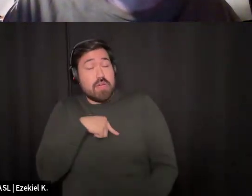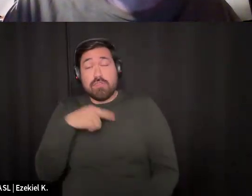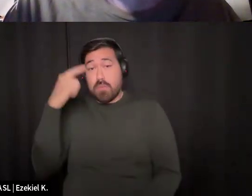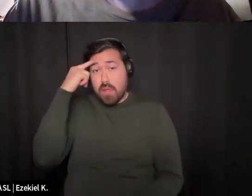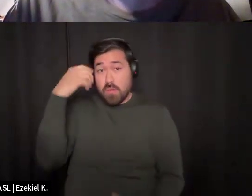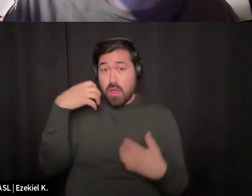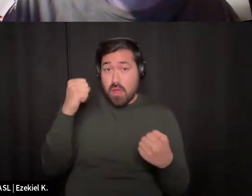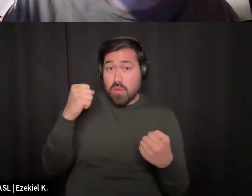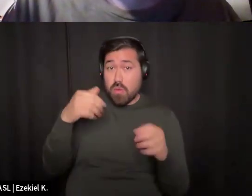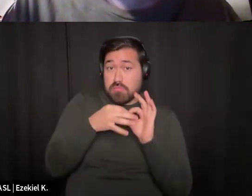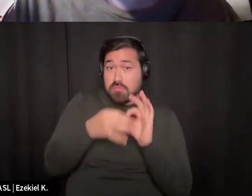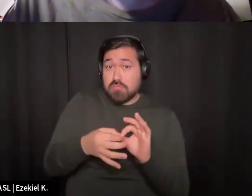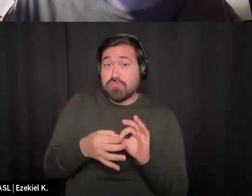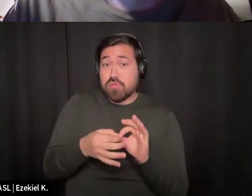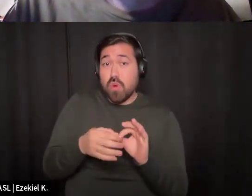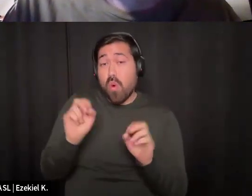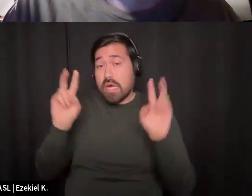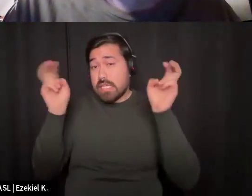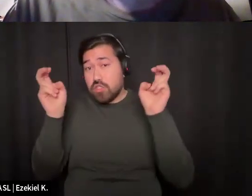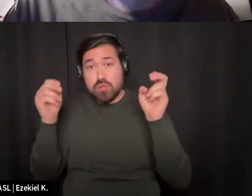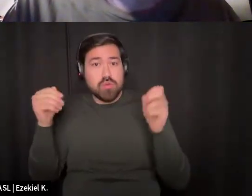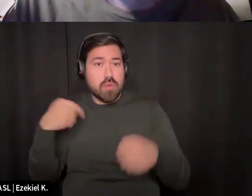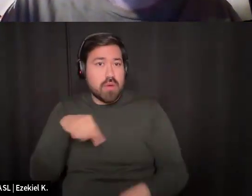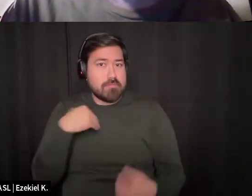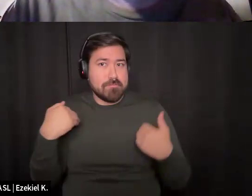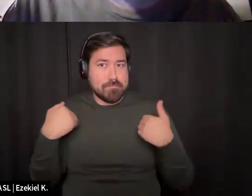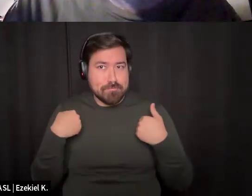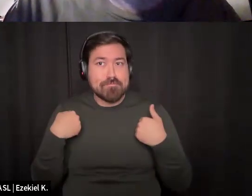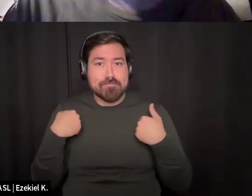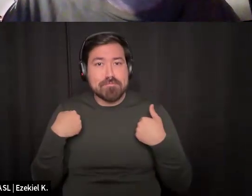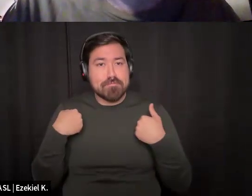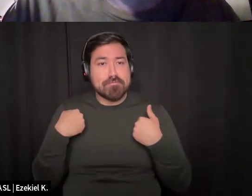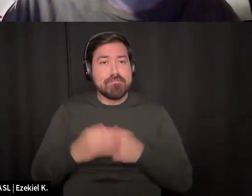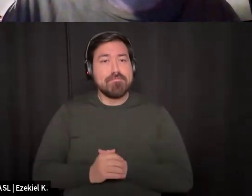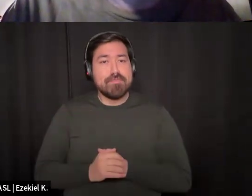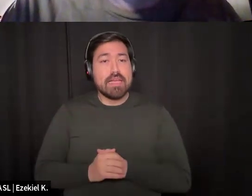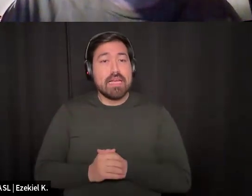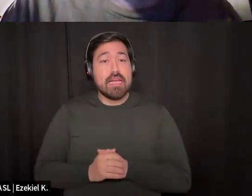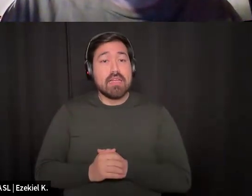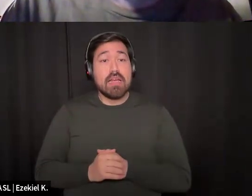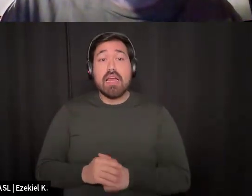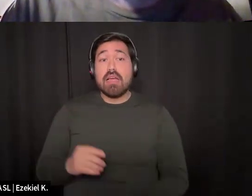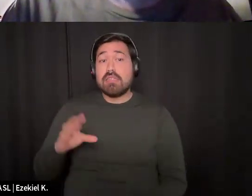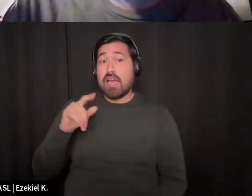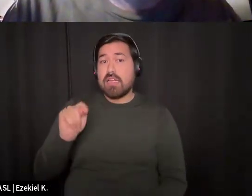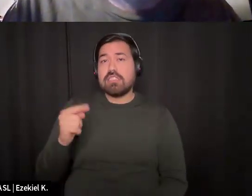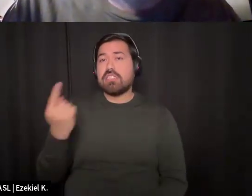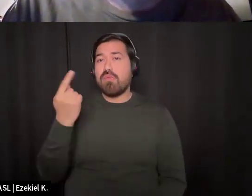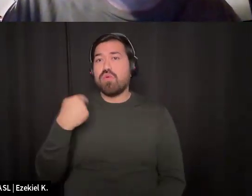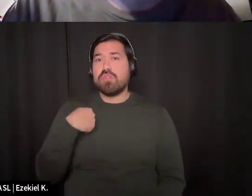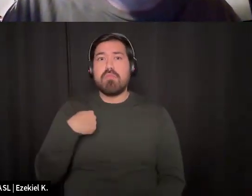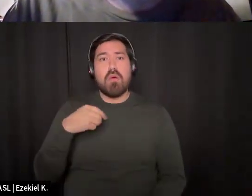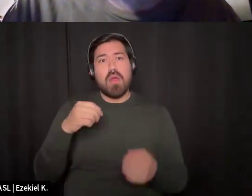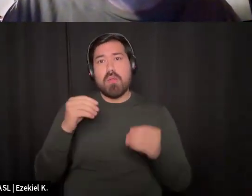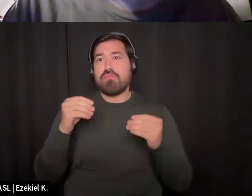health issues as well. Totally agree. As somebody who is multiply disabled, both